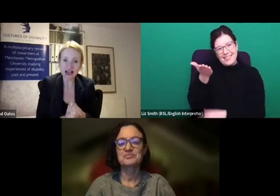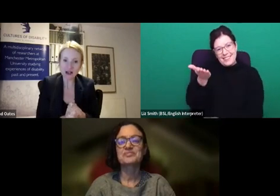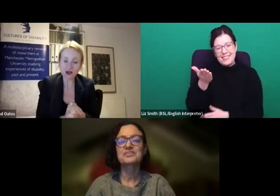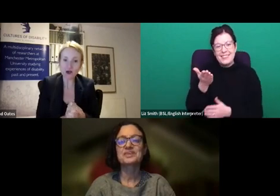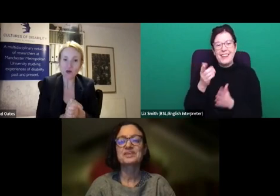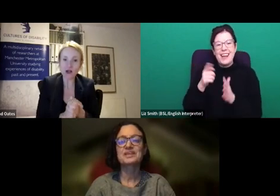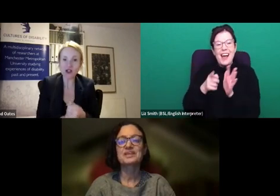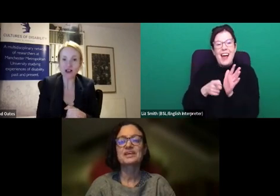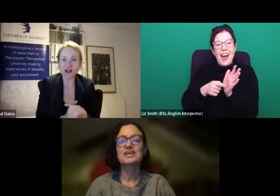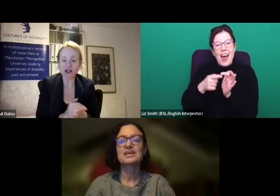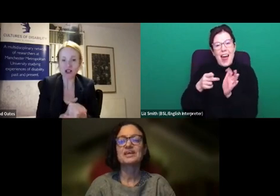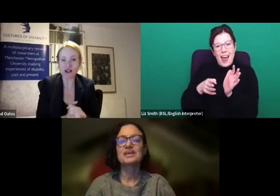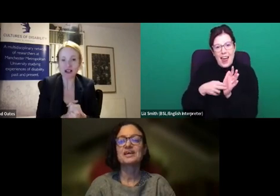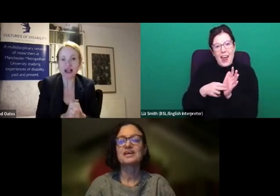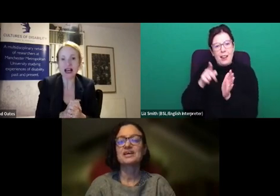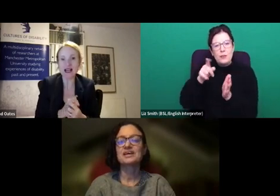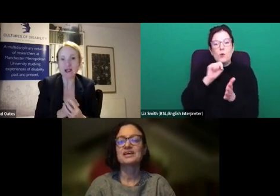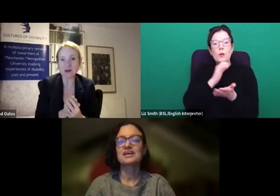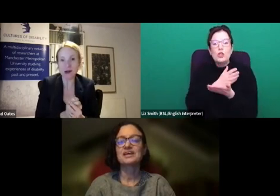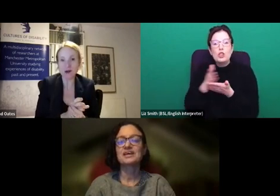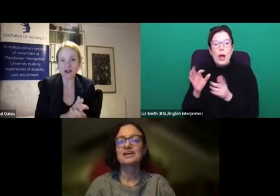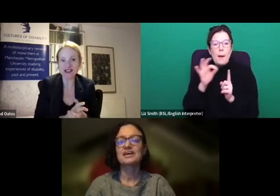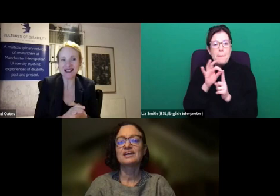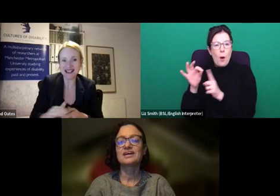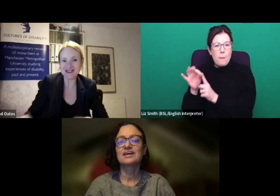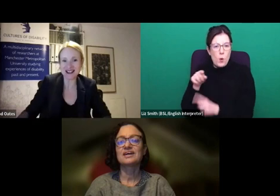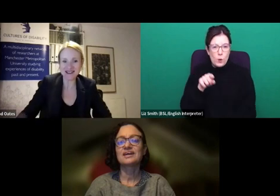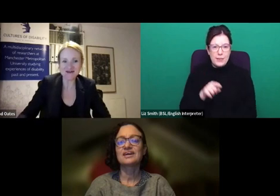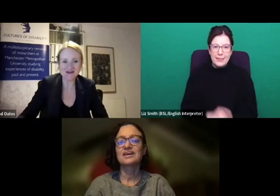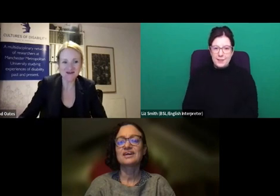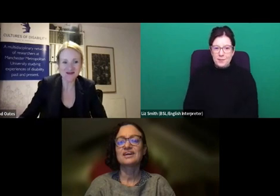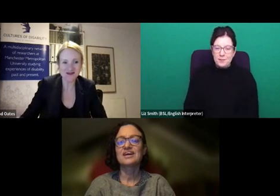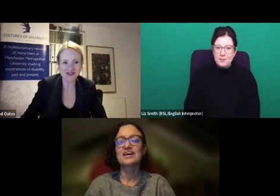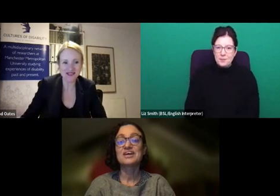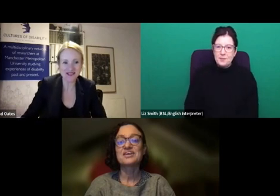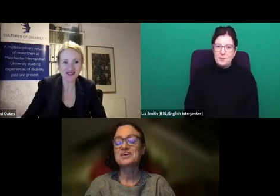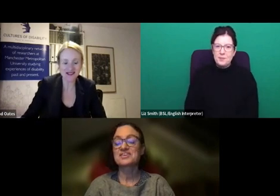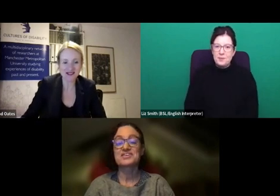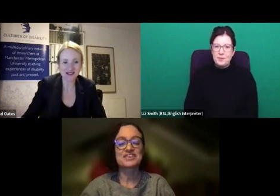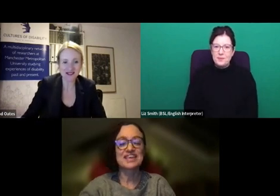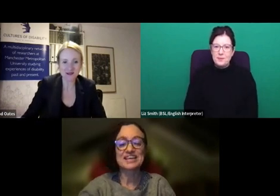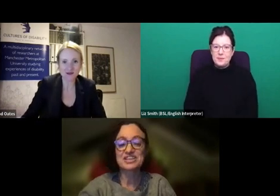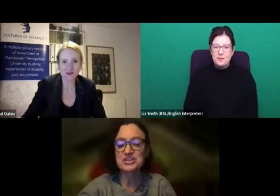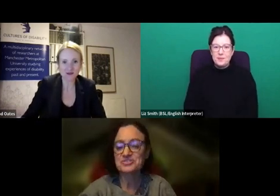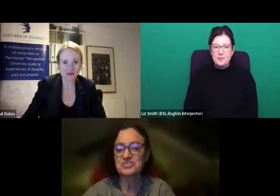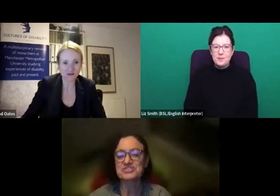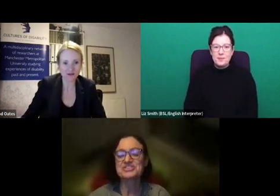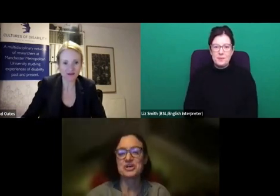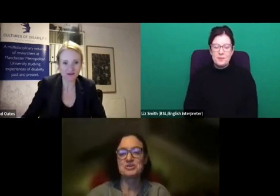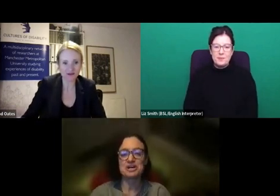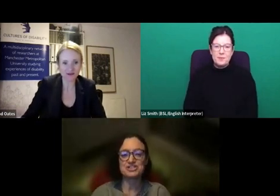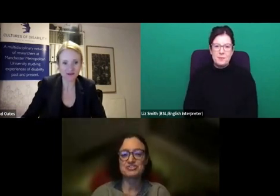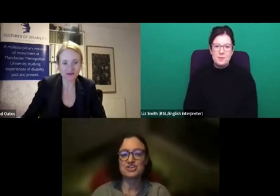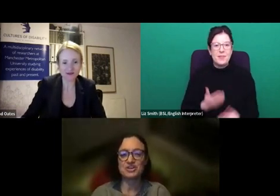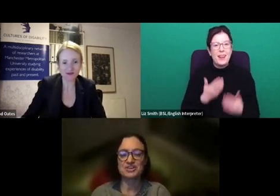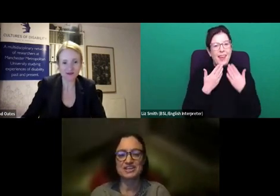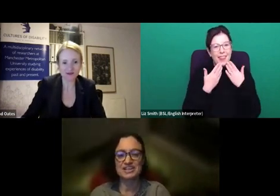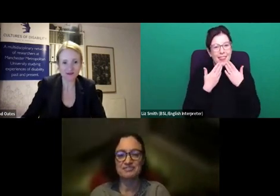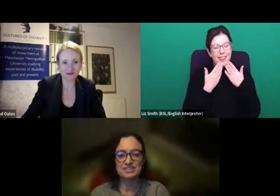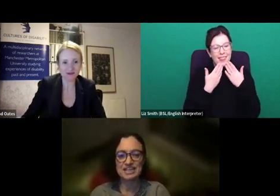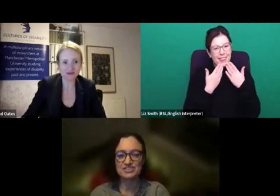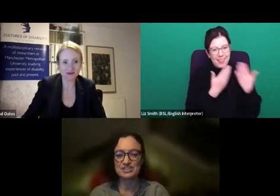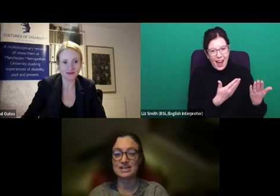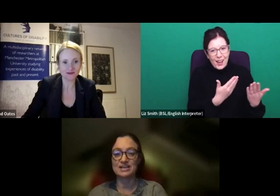to Ellen, who will be sharing her screen and her PowerPoint. Thank you, Ellen. Well, thank you, Ros, so much for